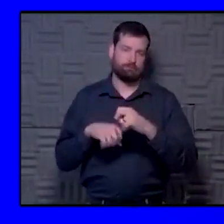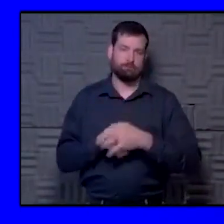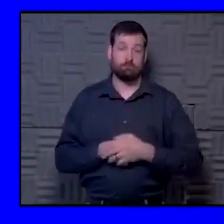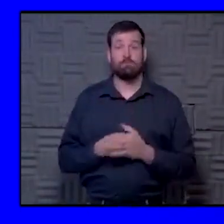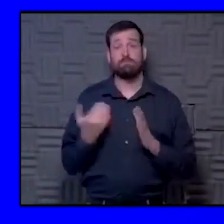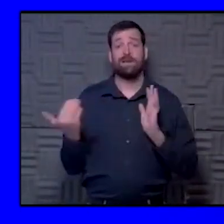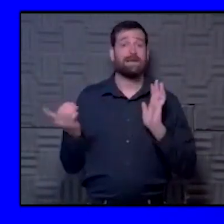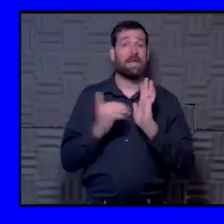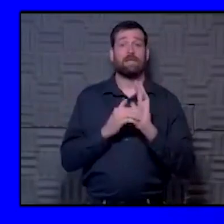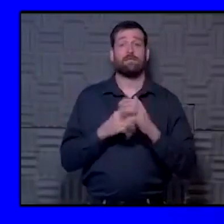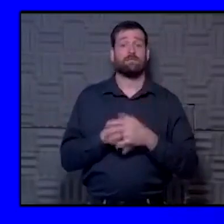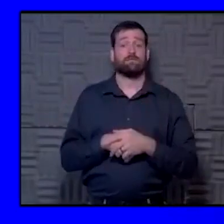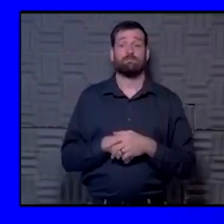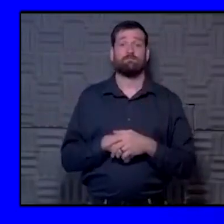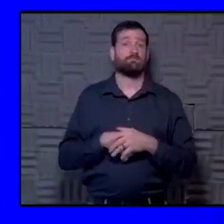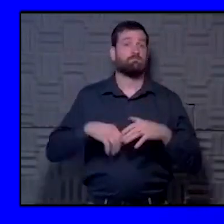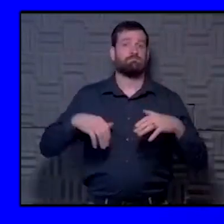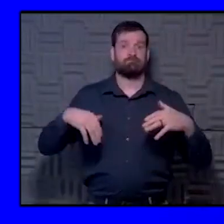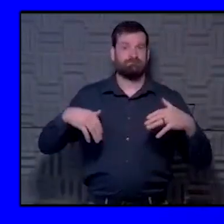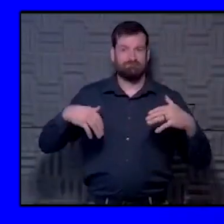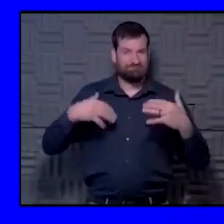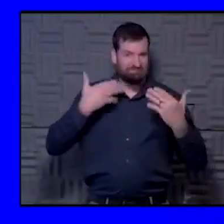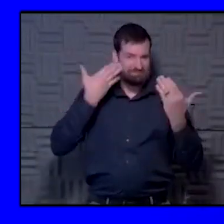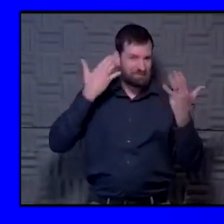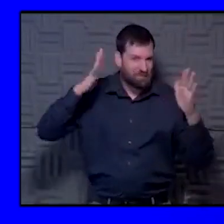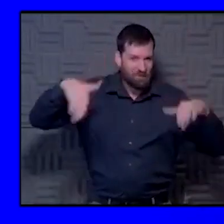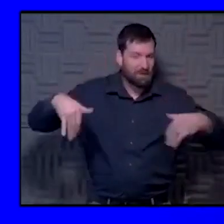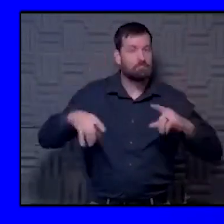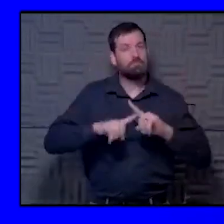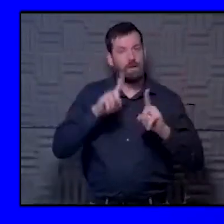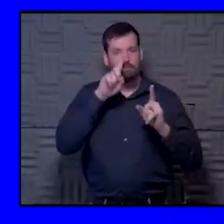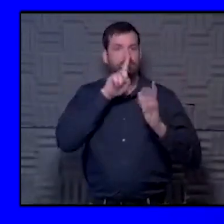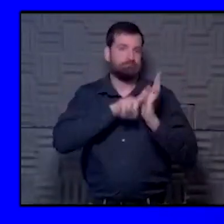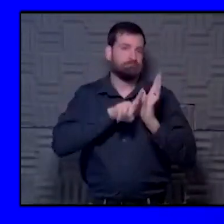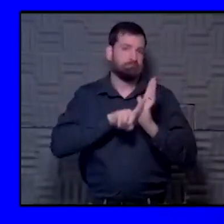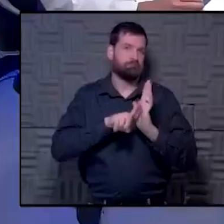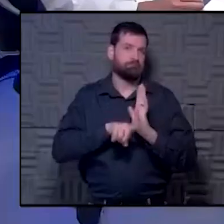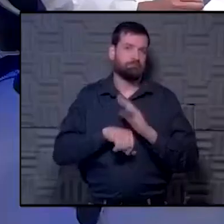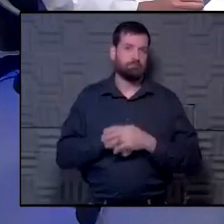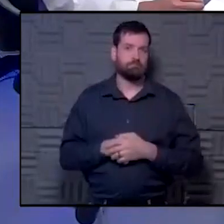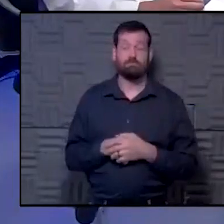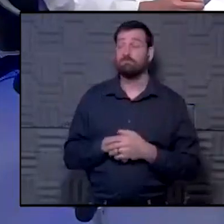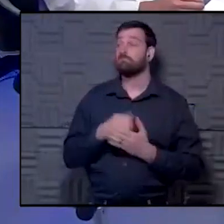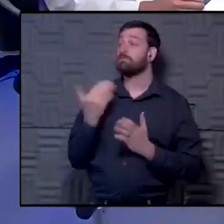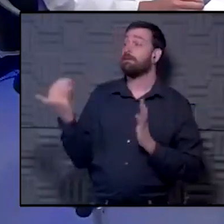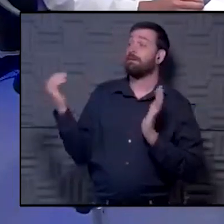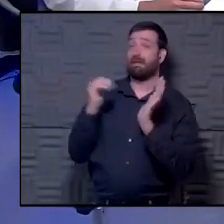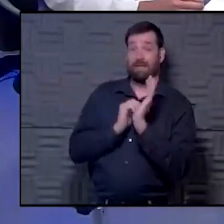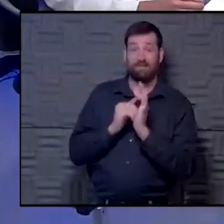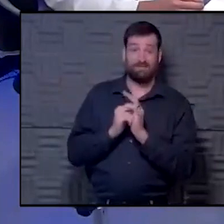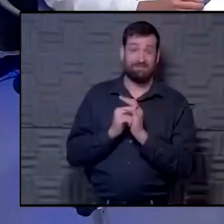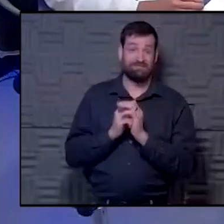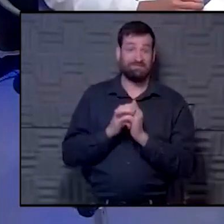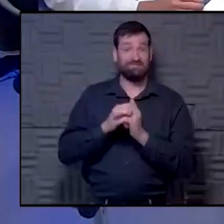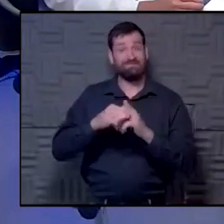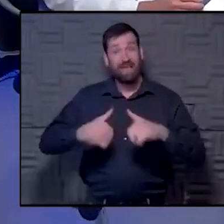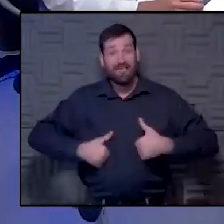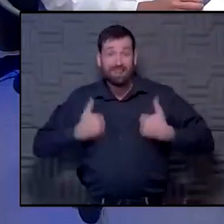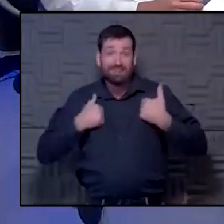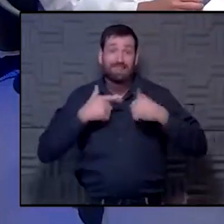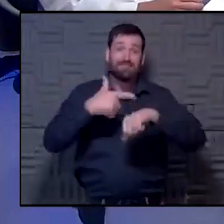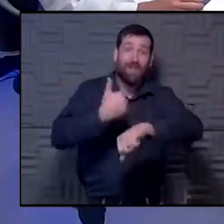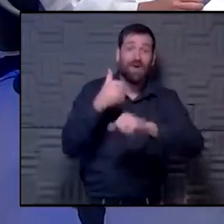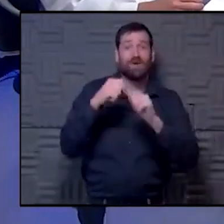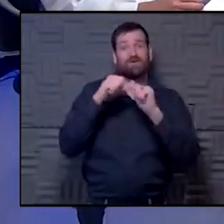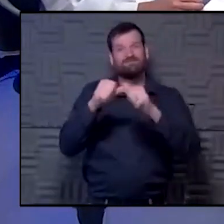Again, an unanswered question, but it is being investigated. So once again, live long and prosper. Yeah. Do the